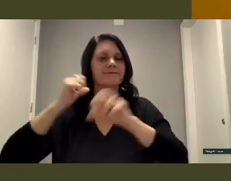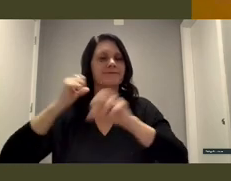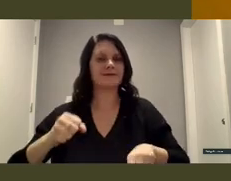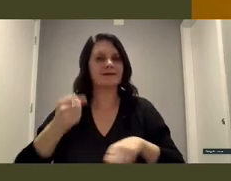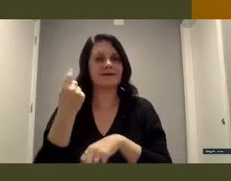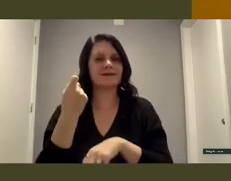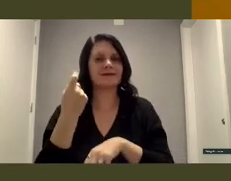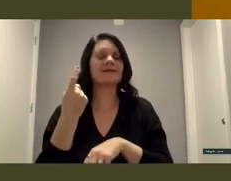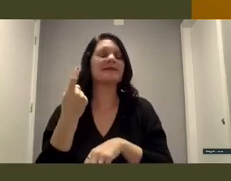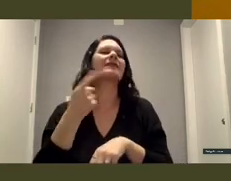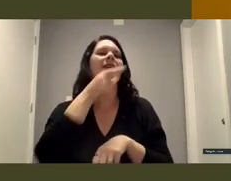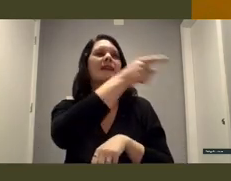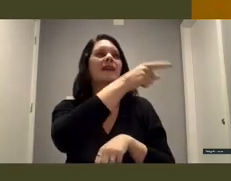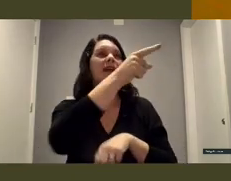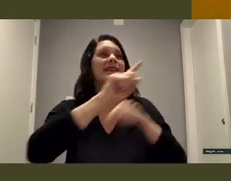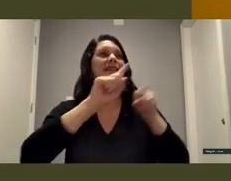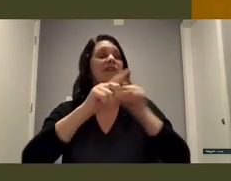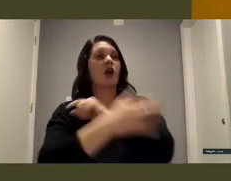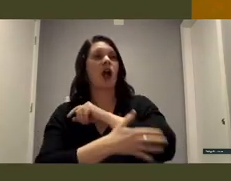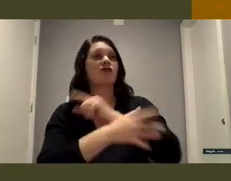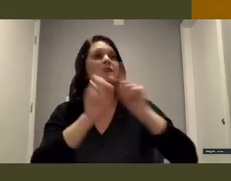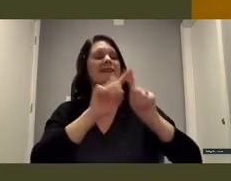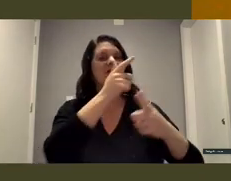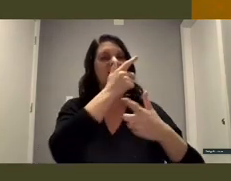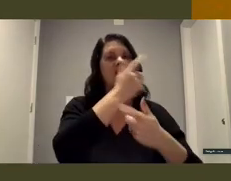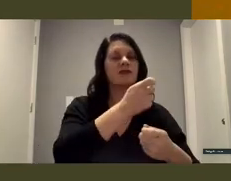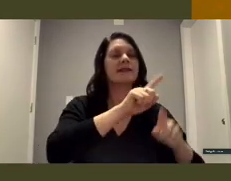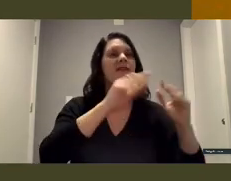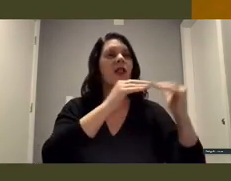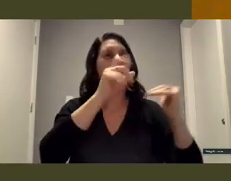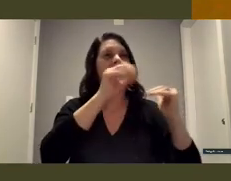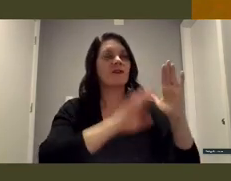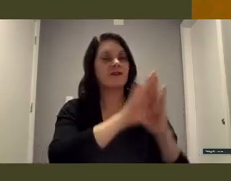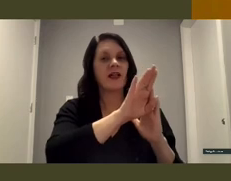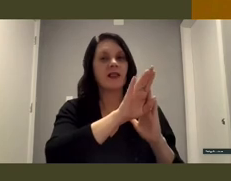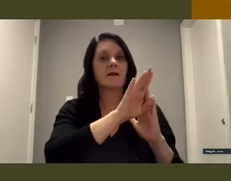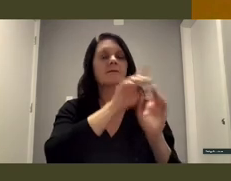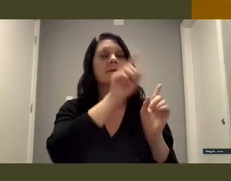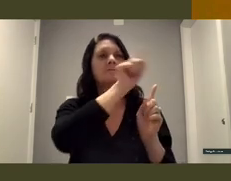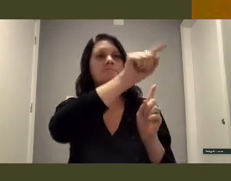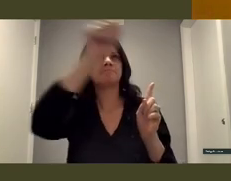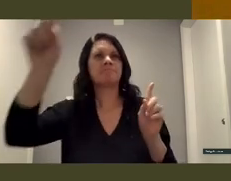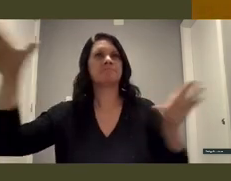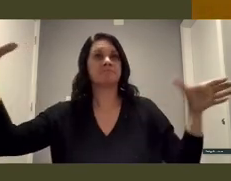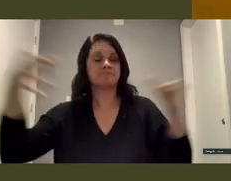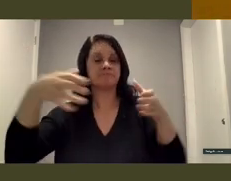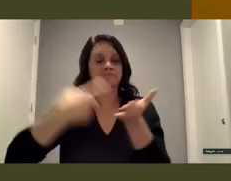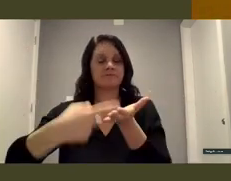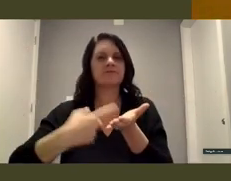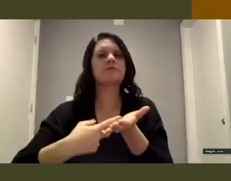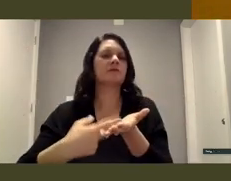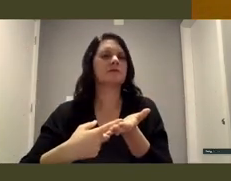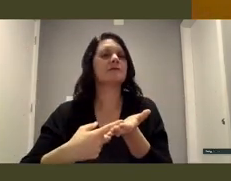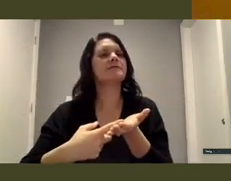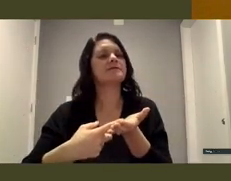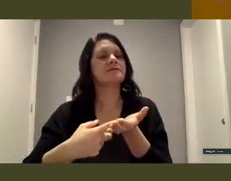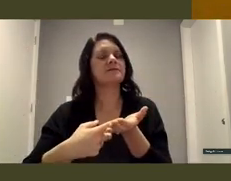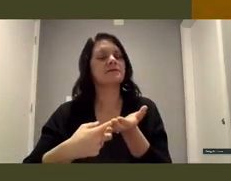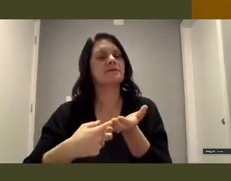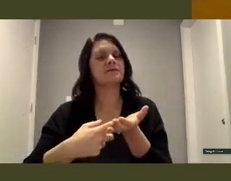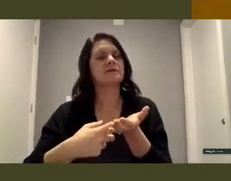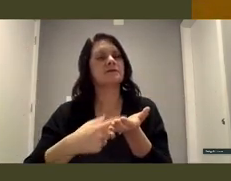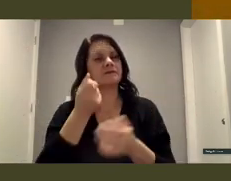and different level of development, income, and so on. So I think what we saw very much in Glasgow is that that is moving